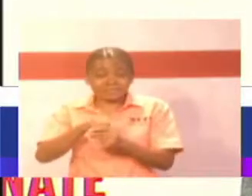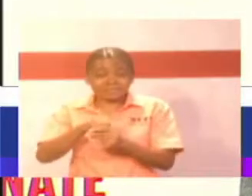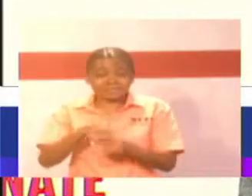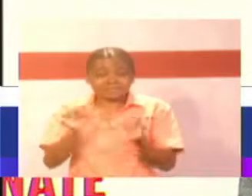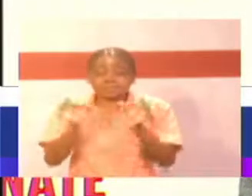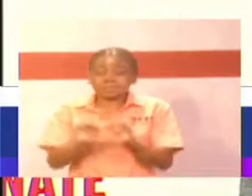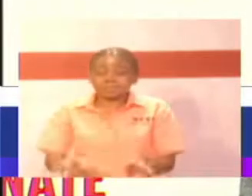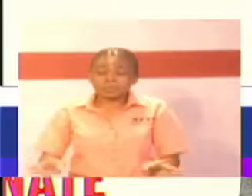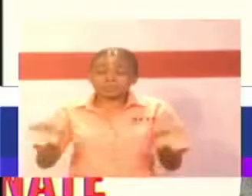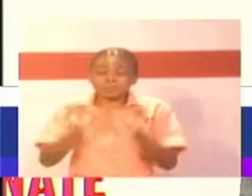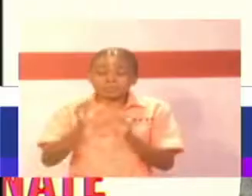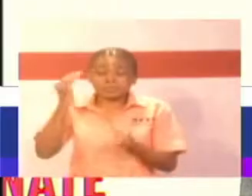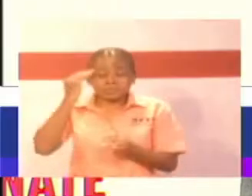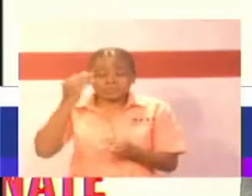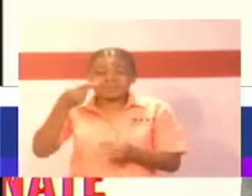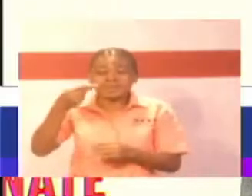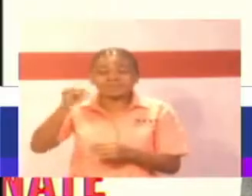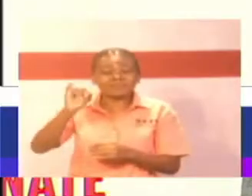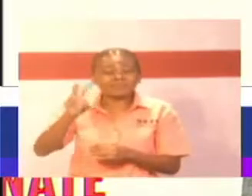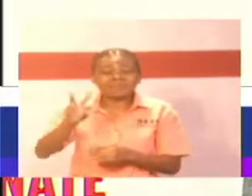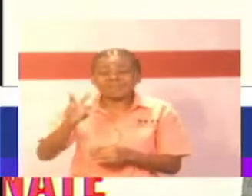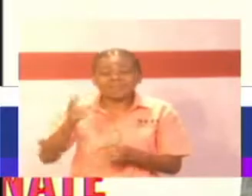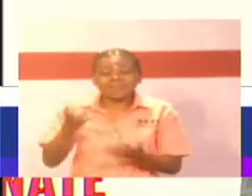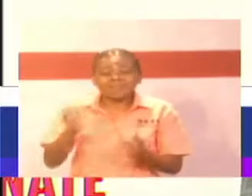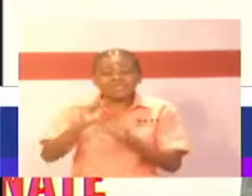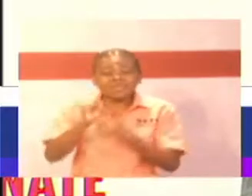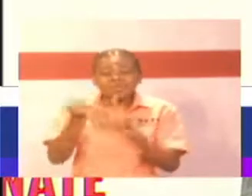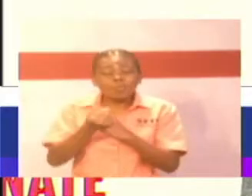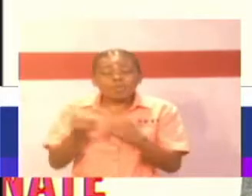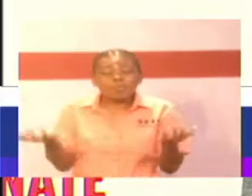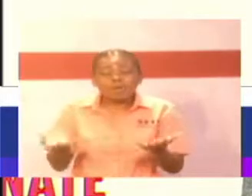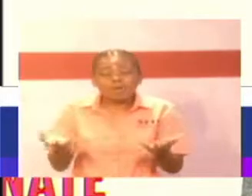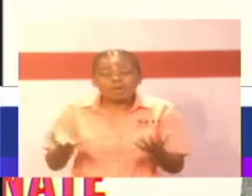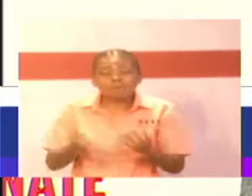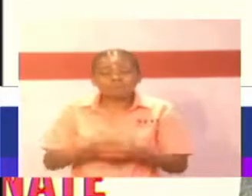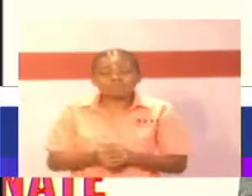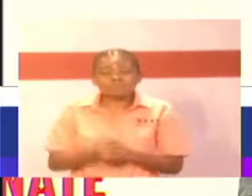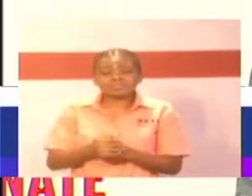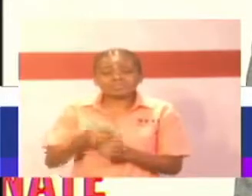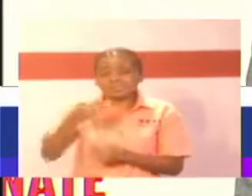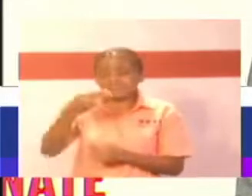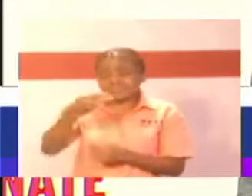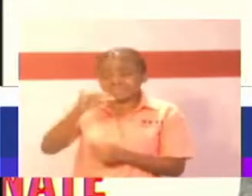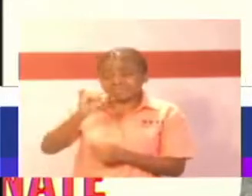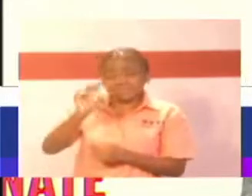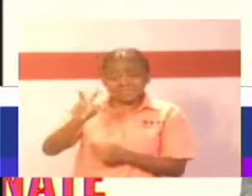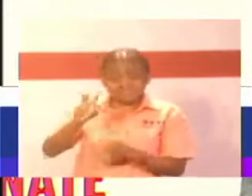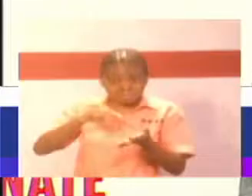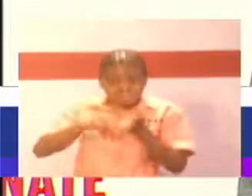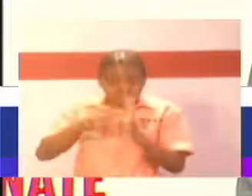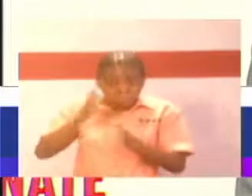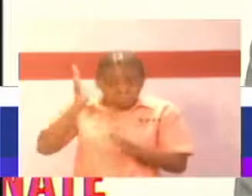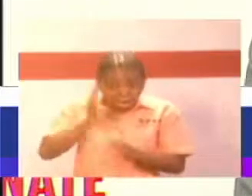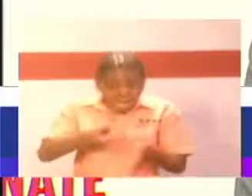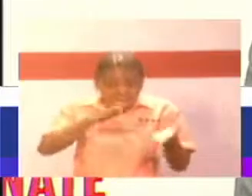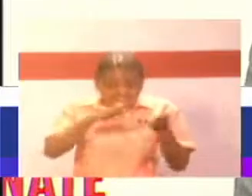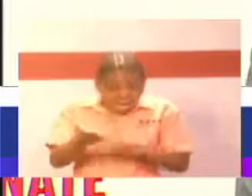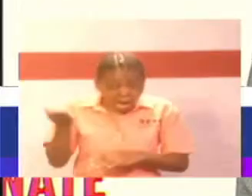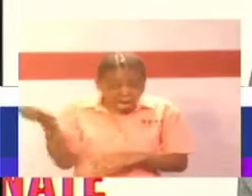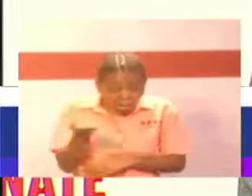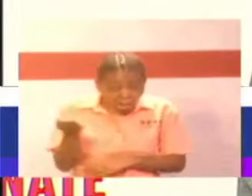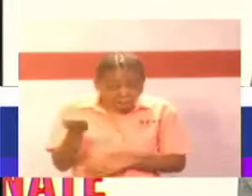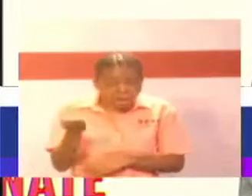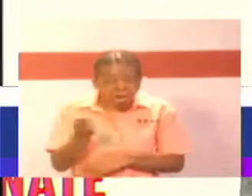status, as being HIV positive is no longer a death sentence. And the safest way to protect